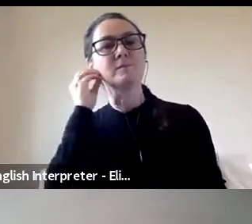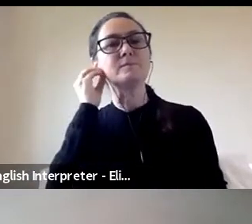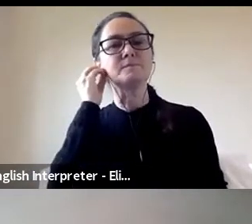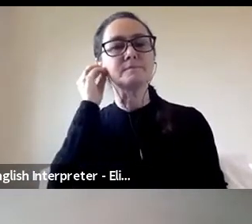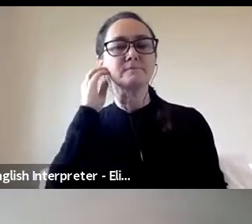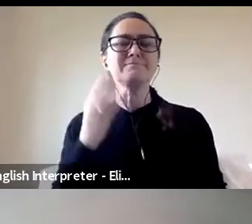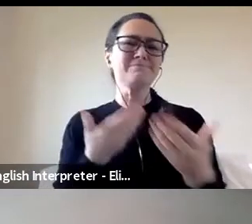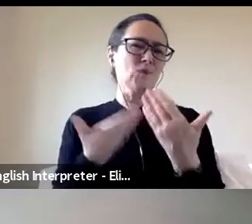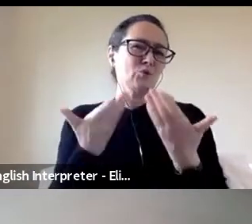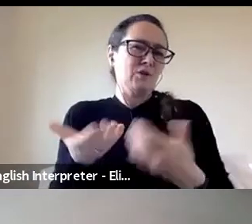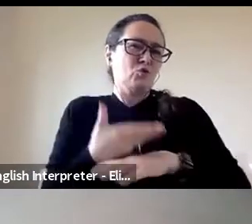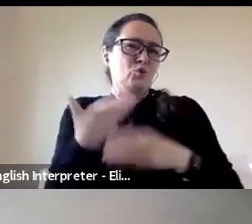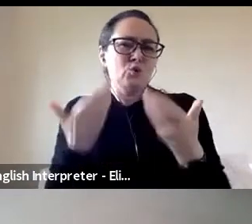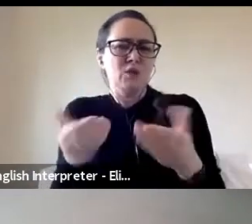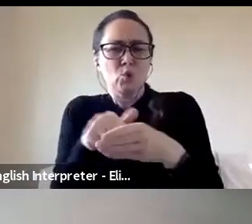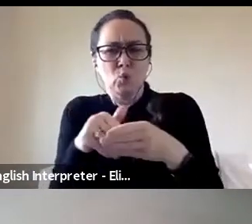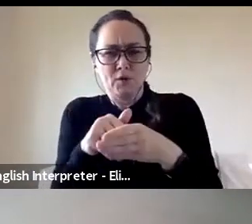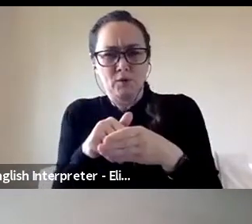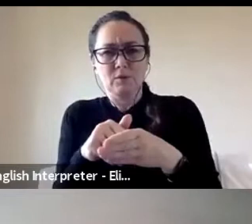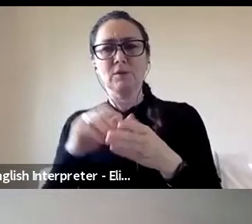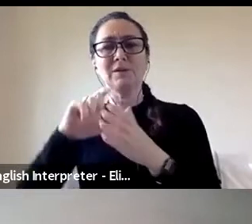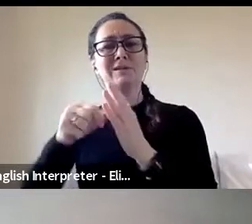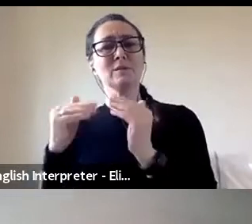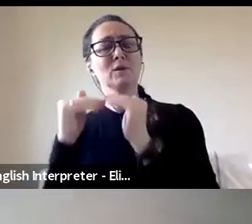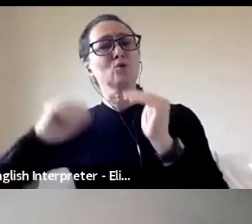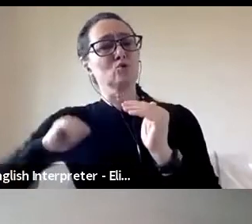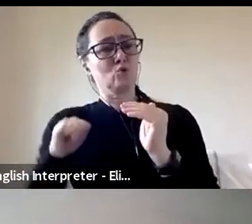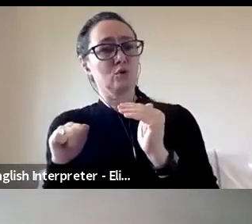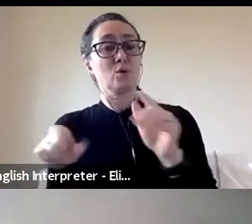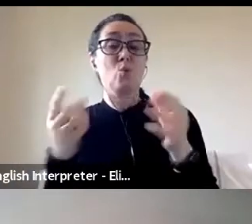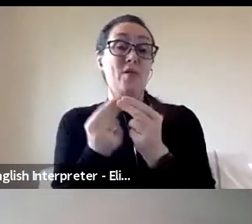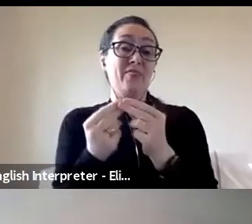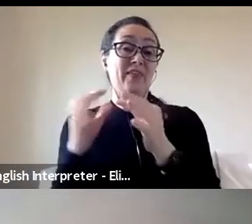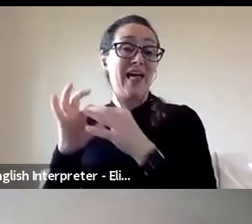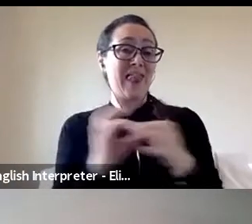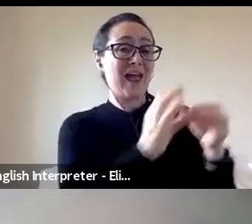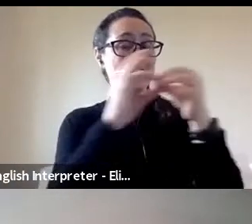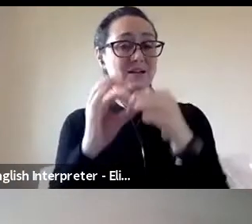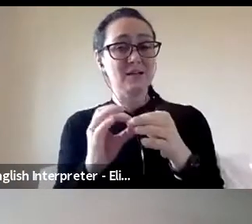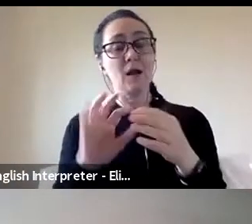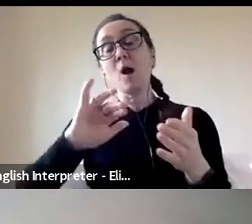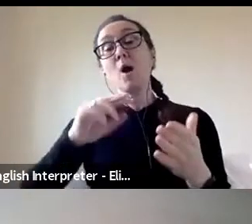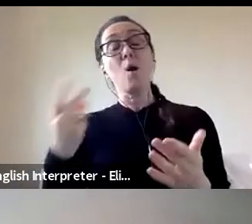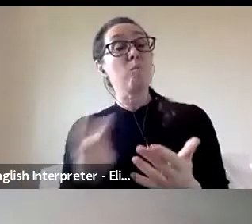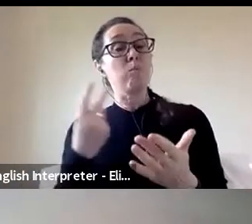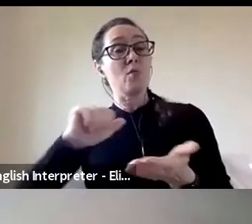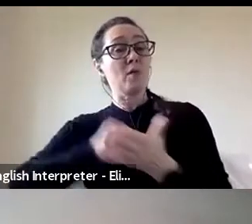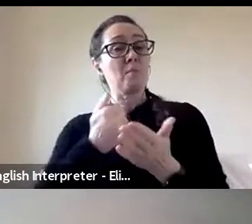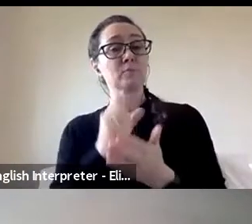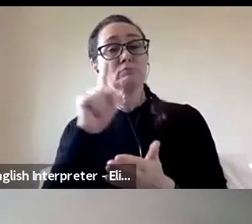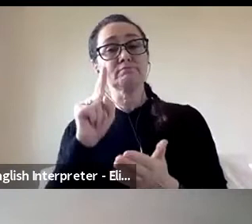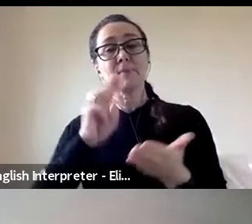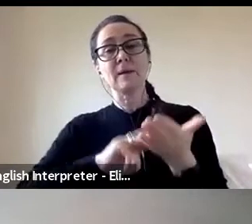in context, both Disability Equality Scotland and the Alliance, we've both published our manifestos.